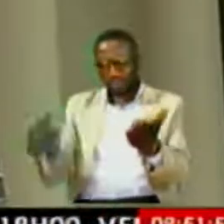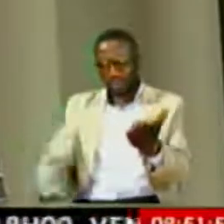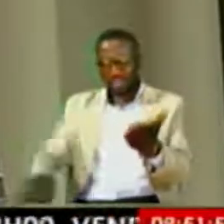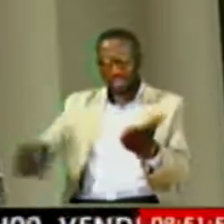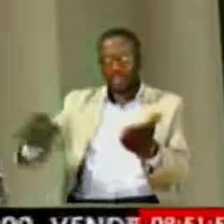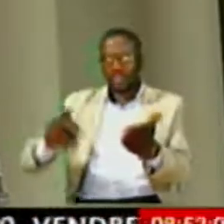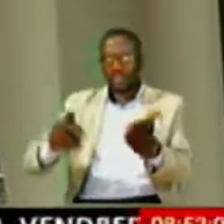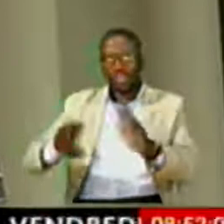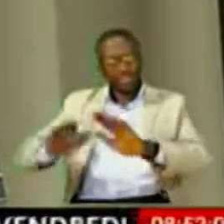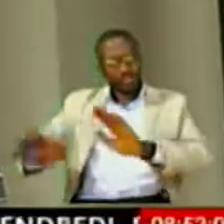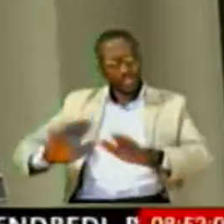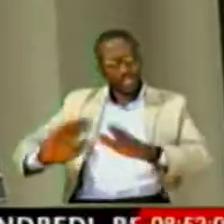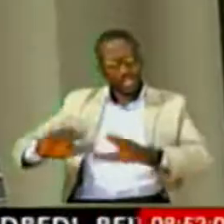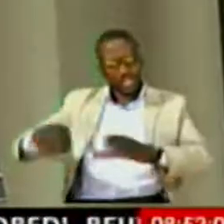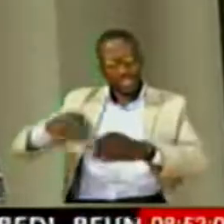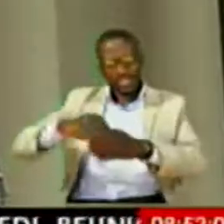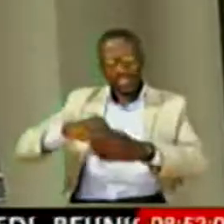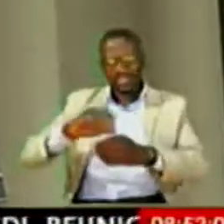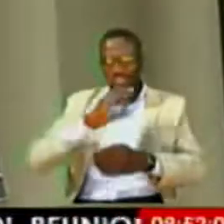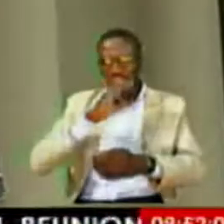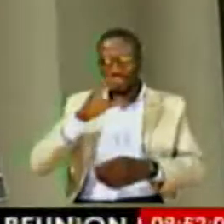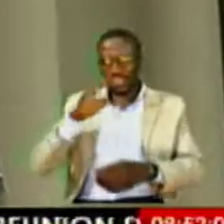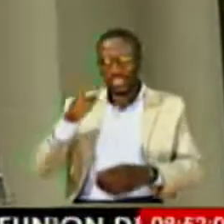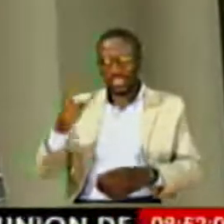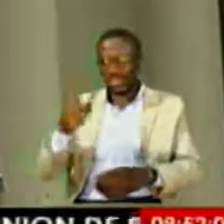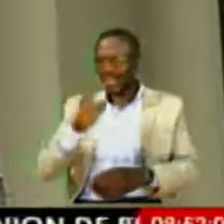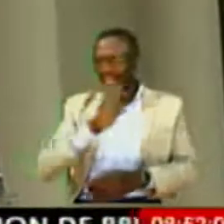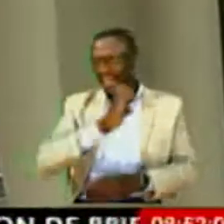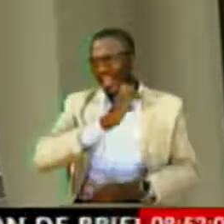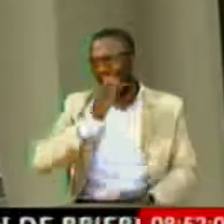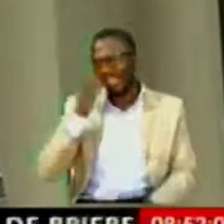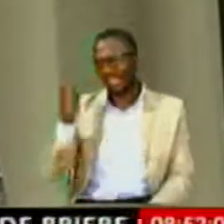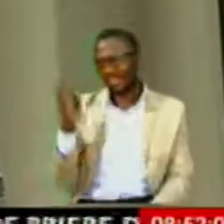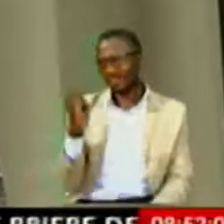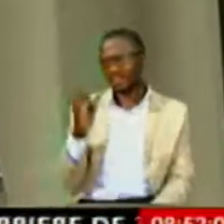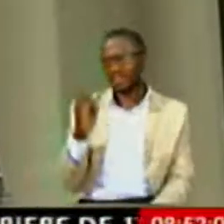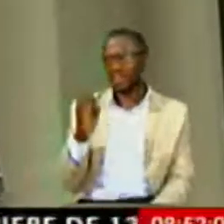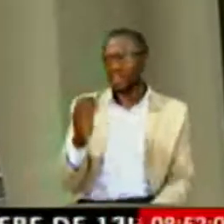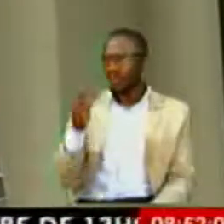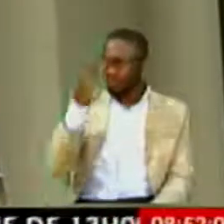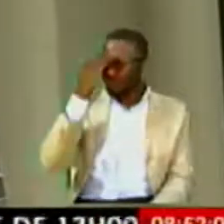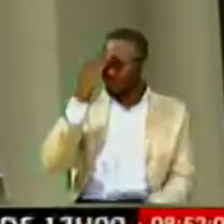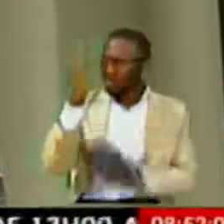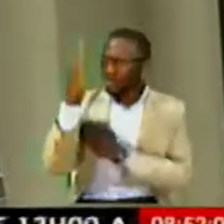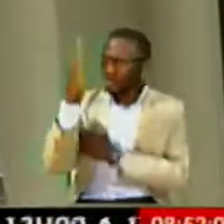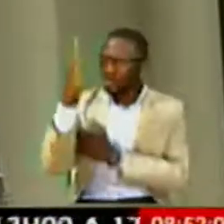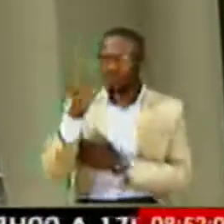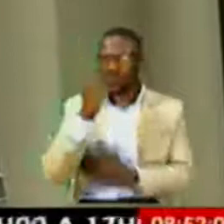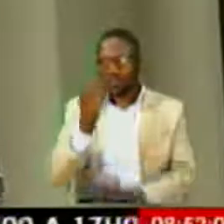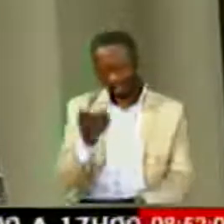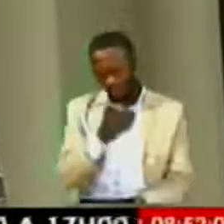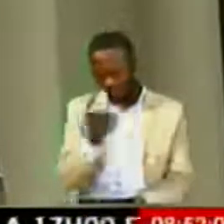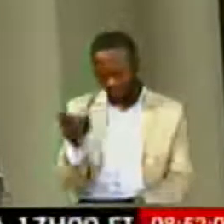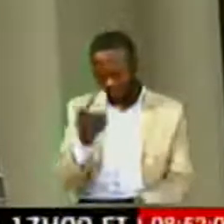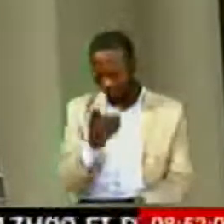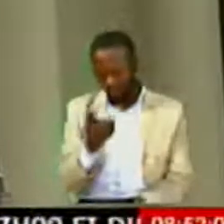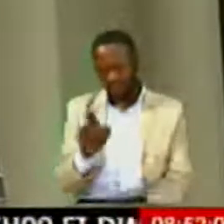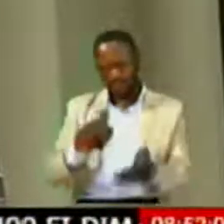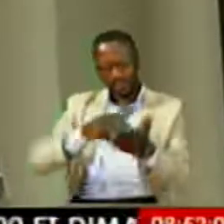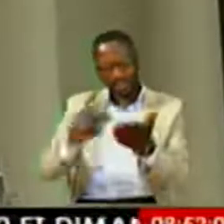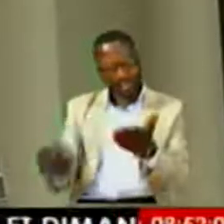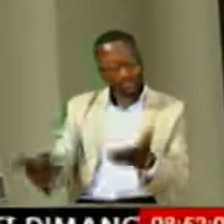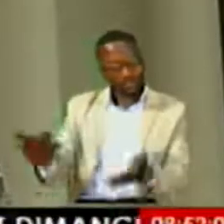not surprised of the falling down which happened in the garden Dieu of Eden. Dieu savait qu'ils vont tomber. God knew they would fall. Et Dieu avait vu